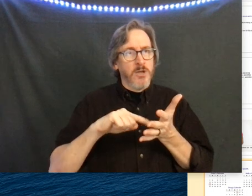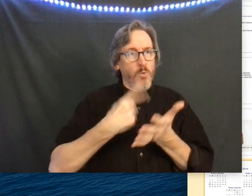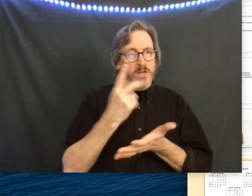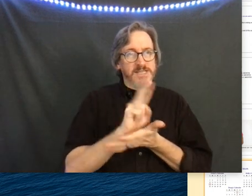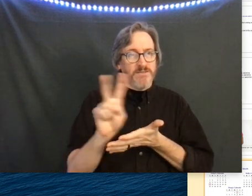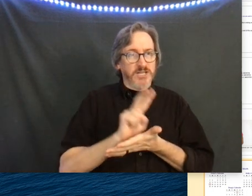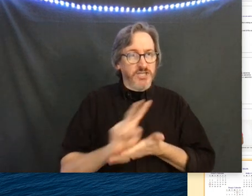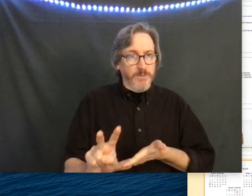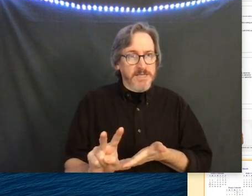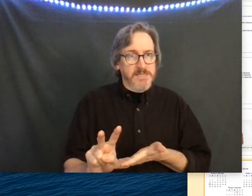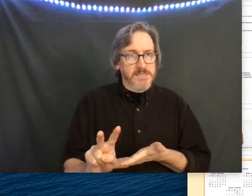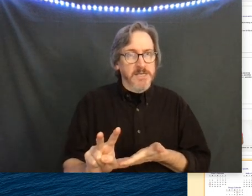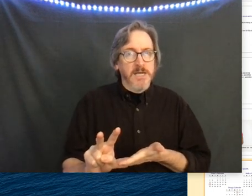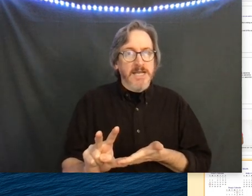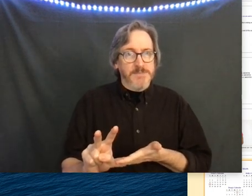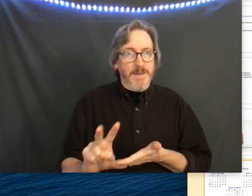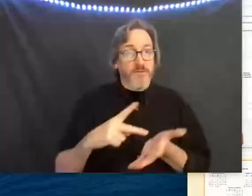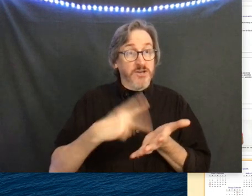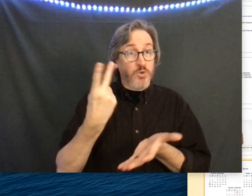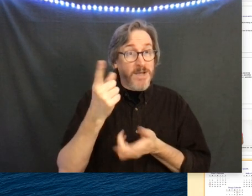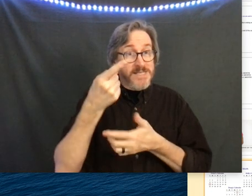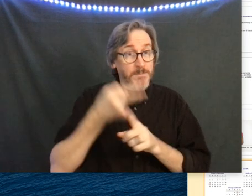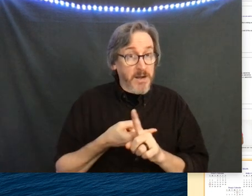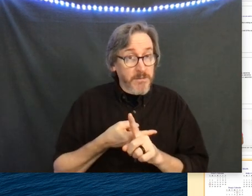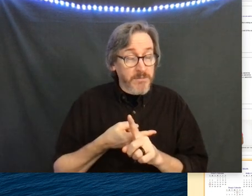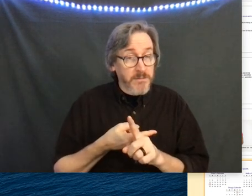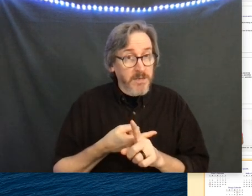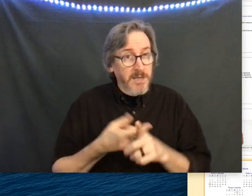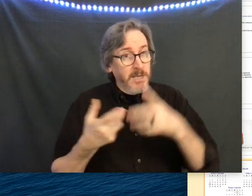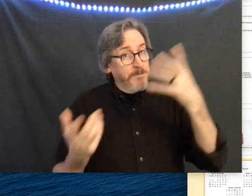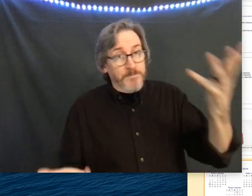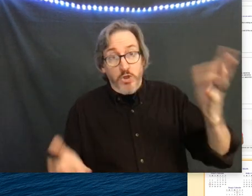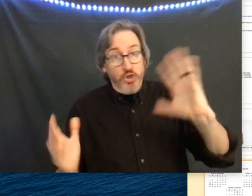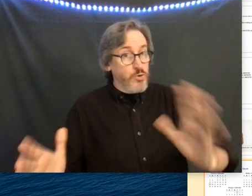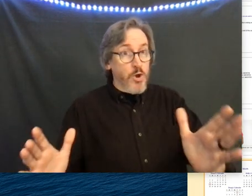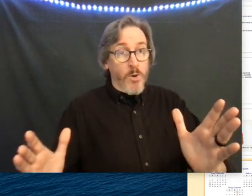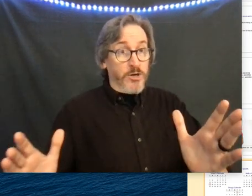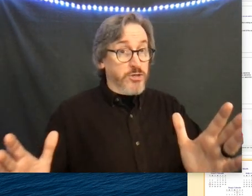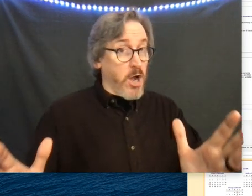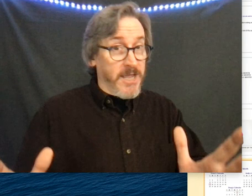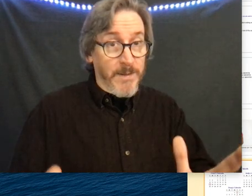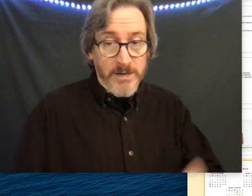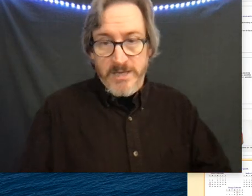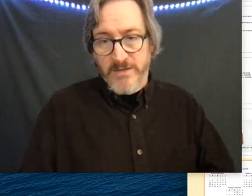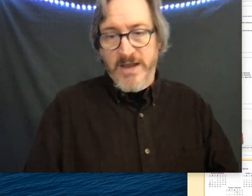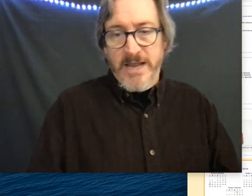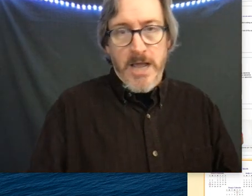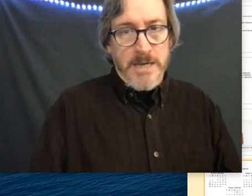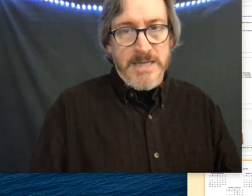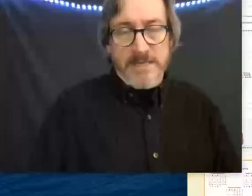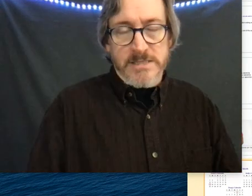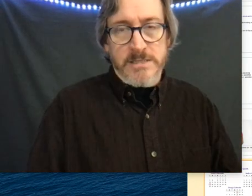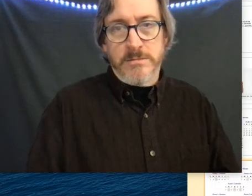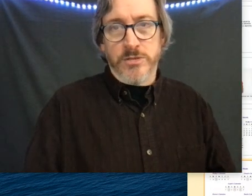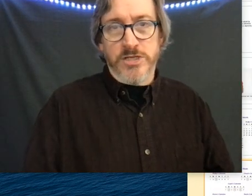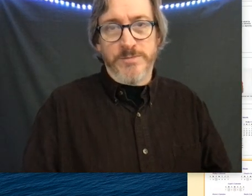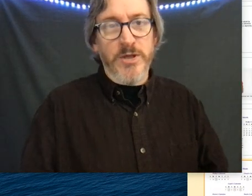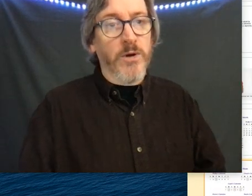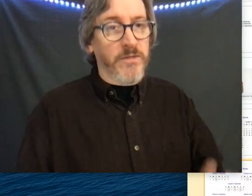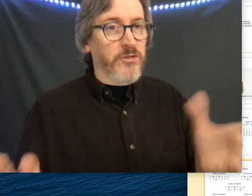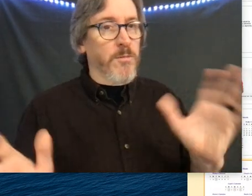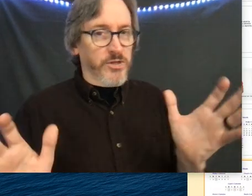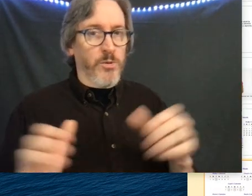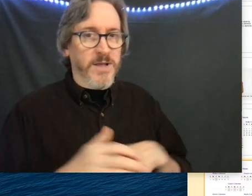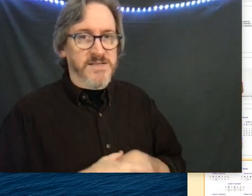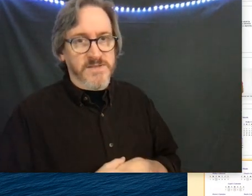sometimes once every 2 weeks is better than twice a month. You know what you're talking about given any context. So just be